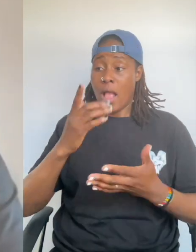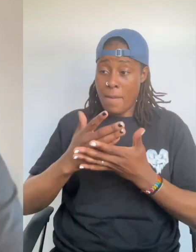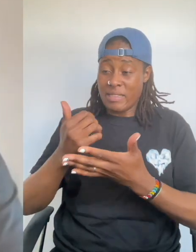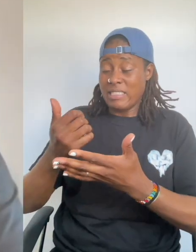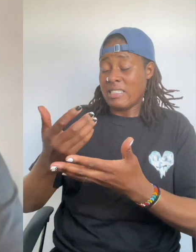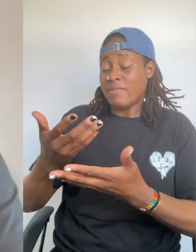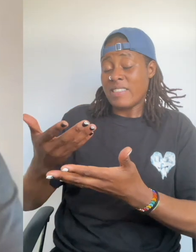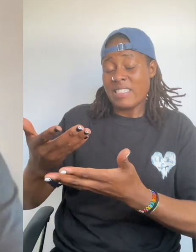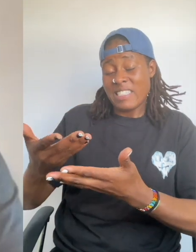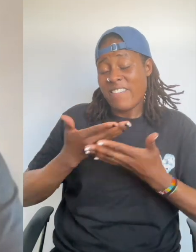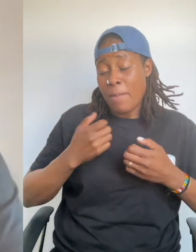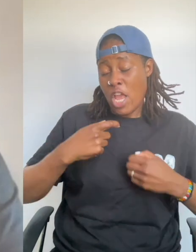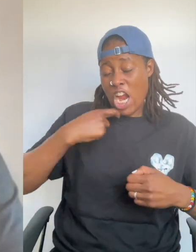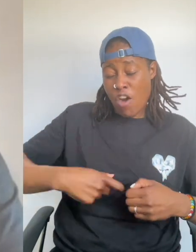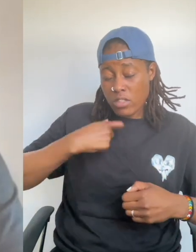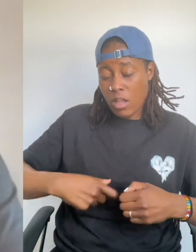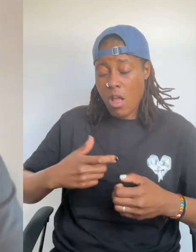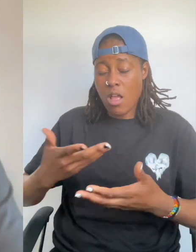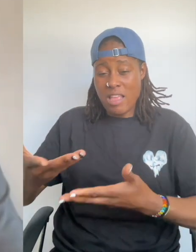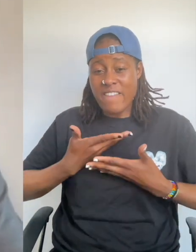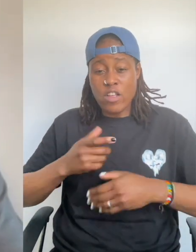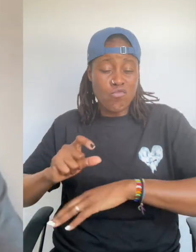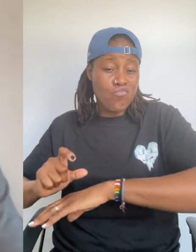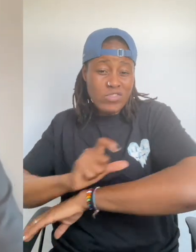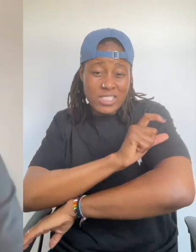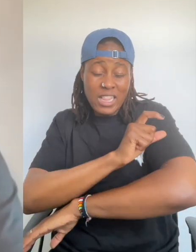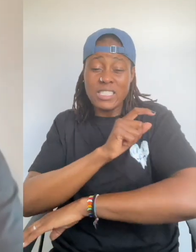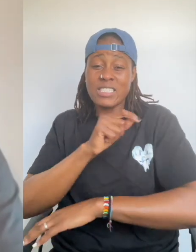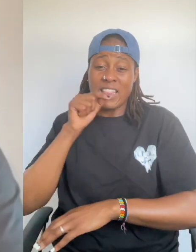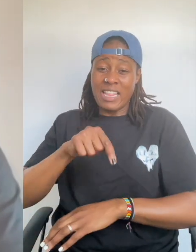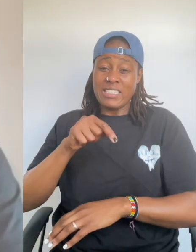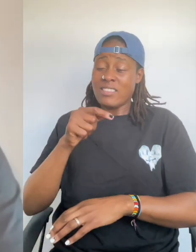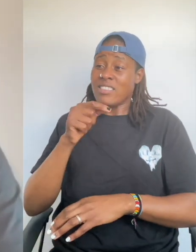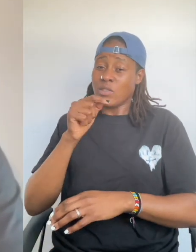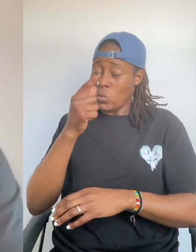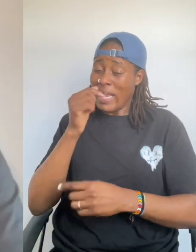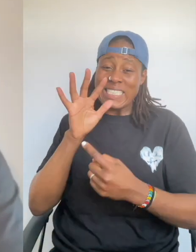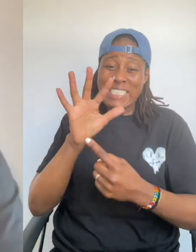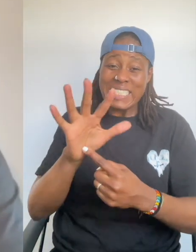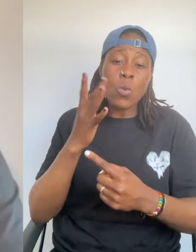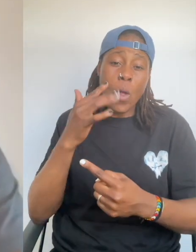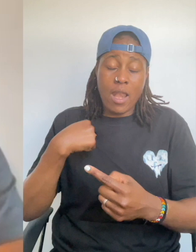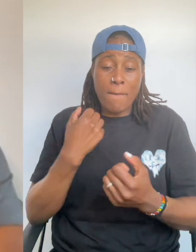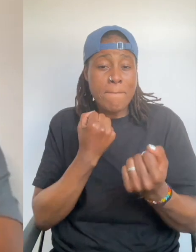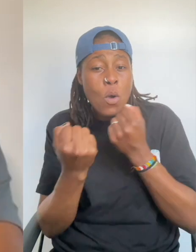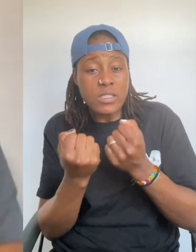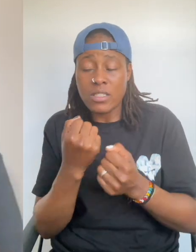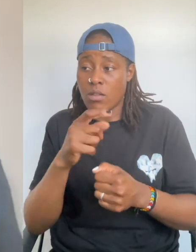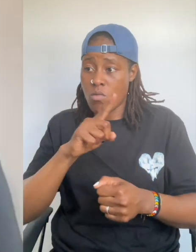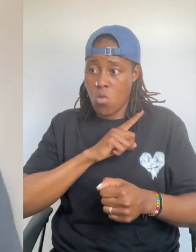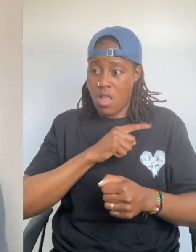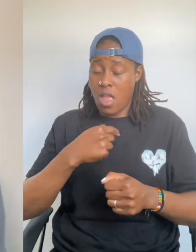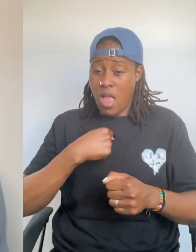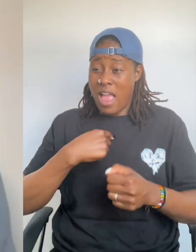character, a lot of resilience, and that has definitely shone through with boxing because like I'm just